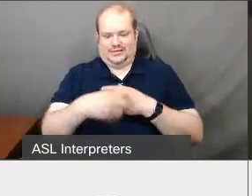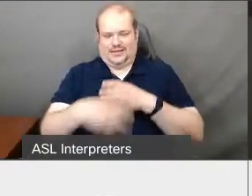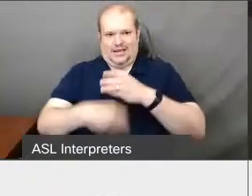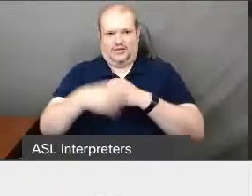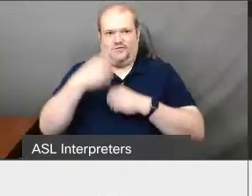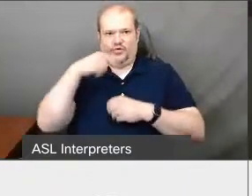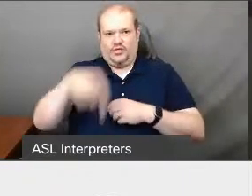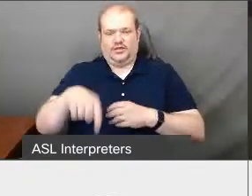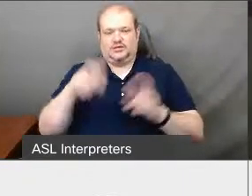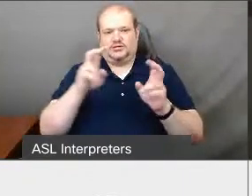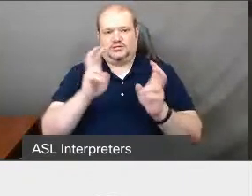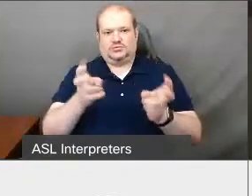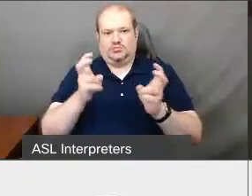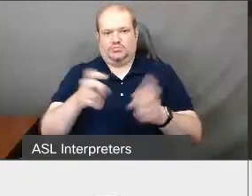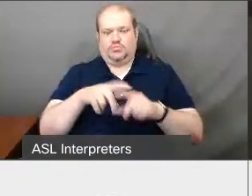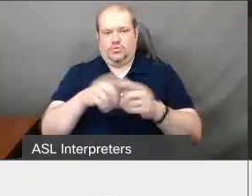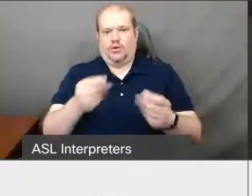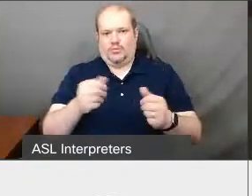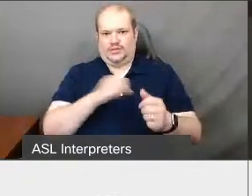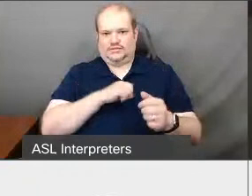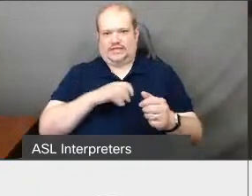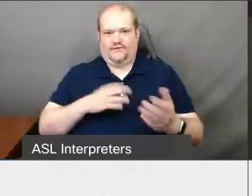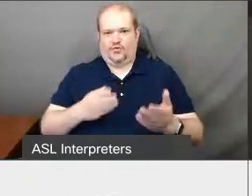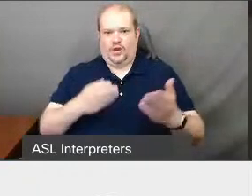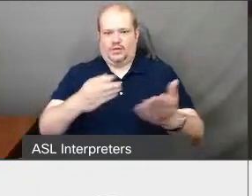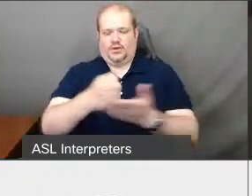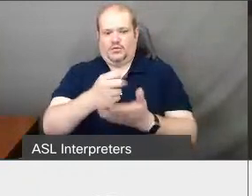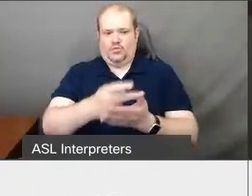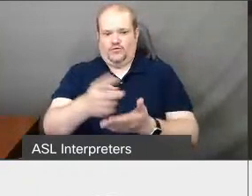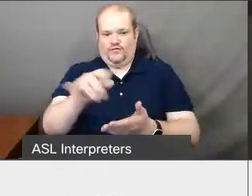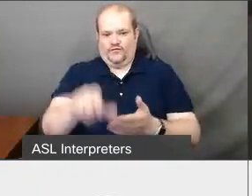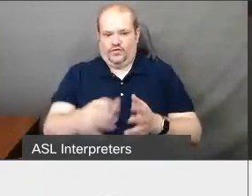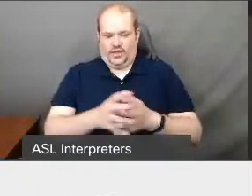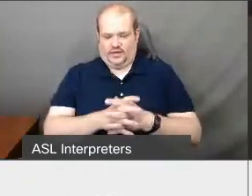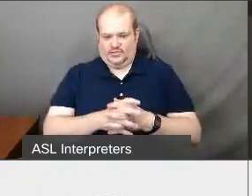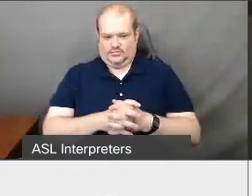subject property, and staff does recommend approval of that. Okay.